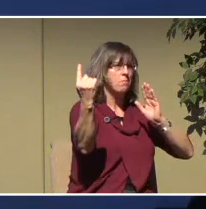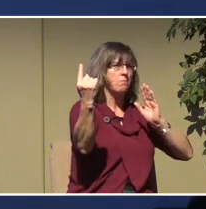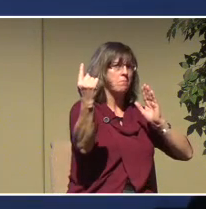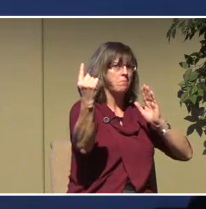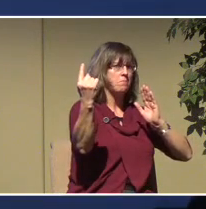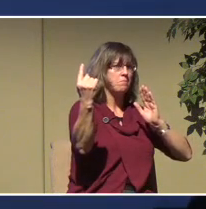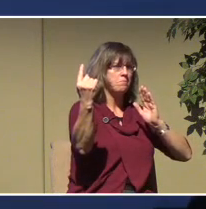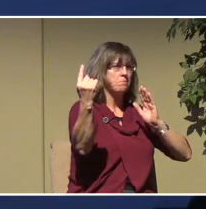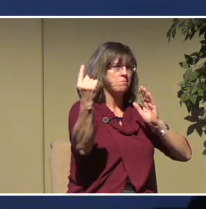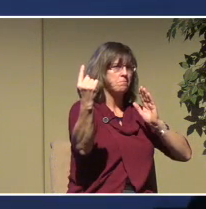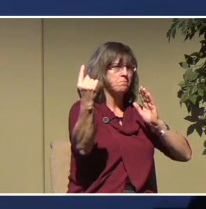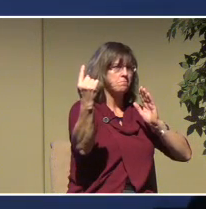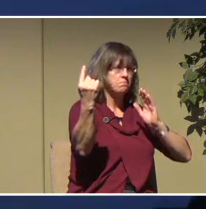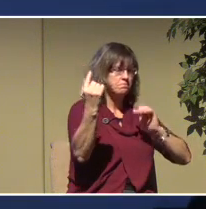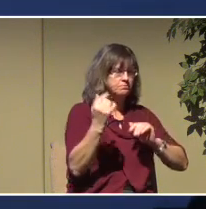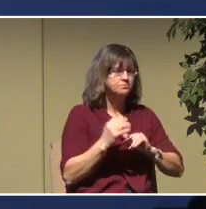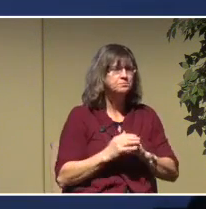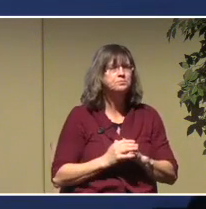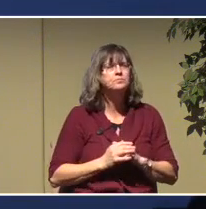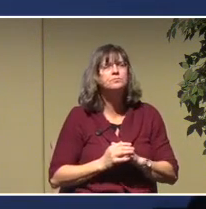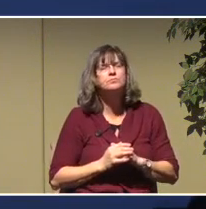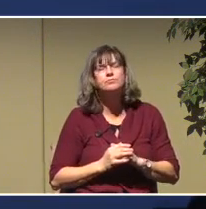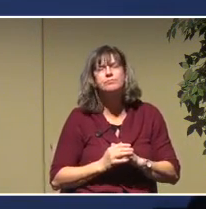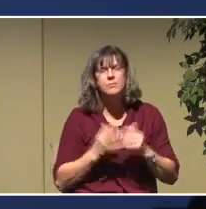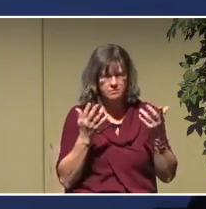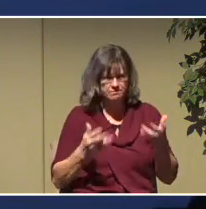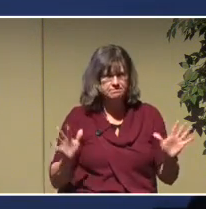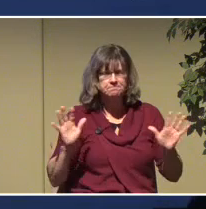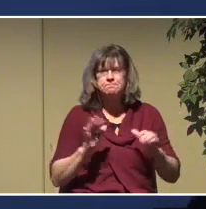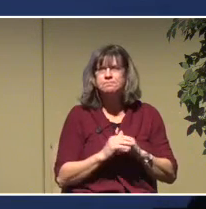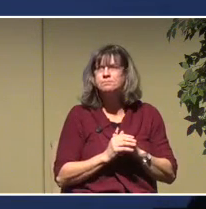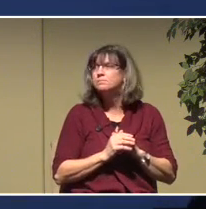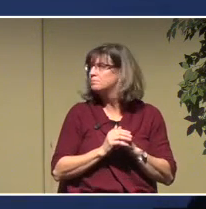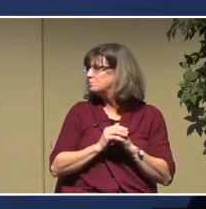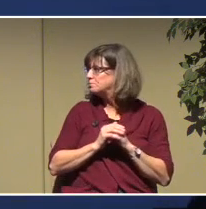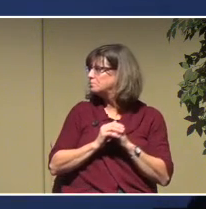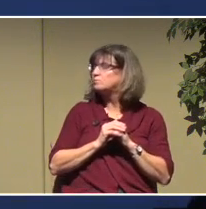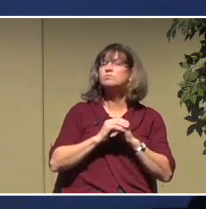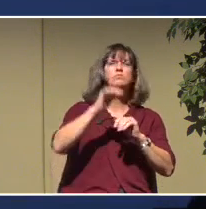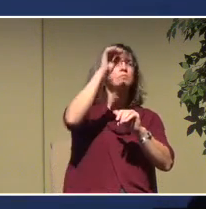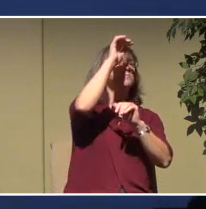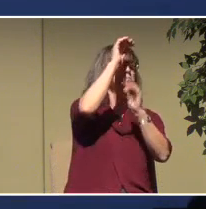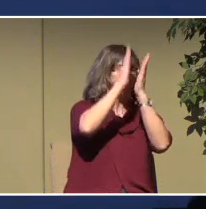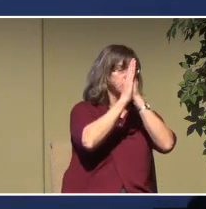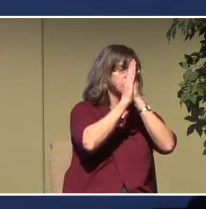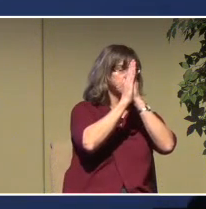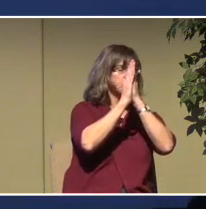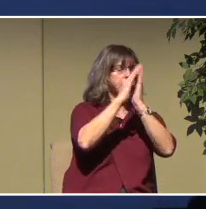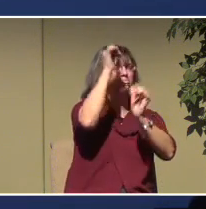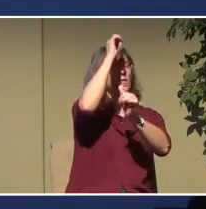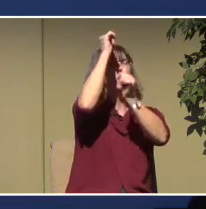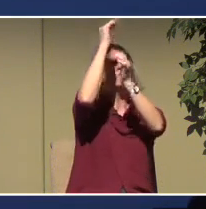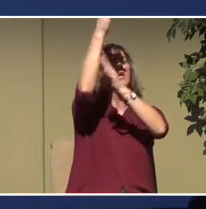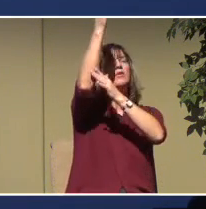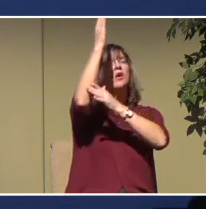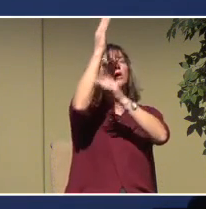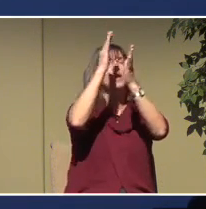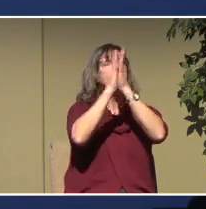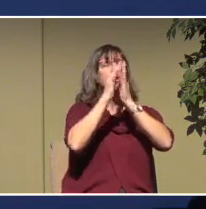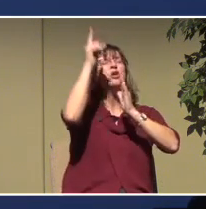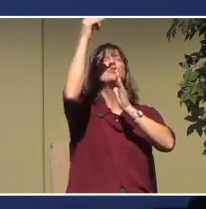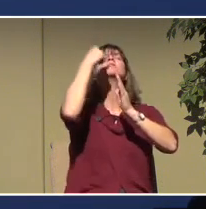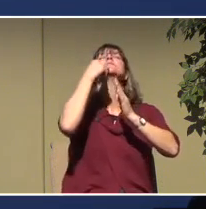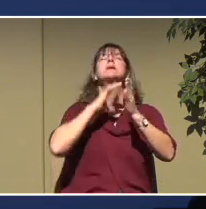Father God, I pray that you will speak to us by your Holy Spirit what you've put on my heart for